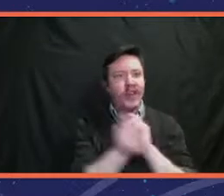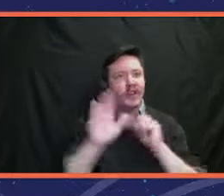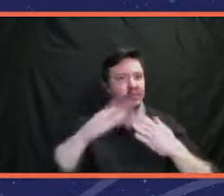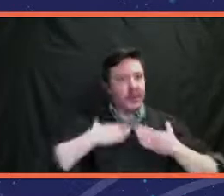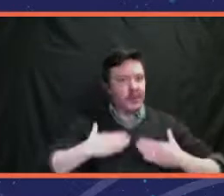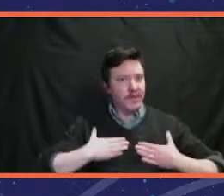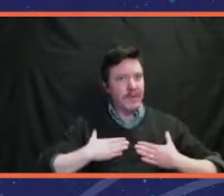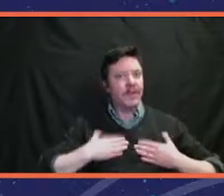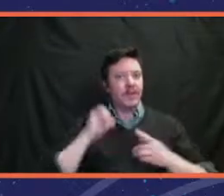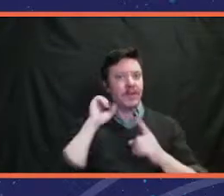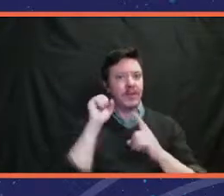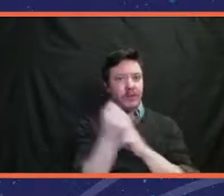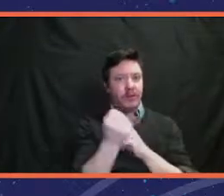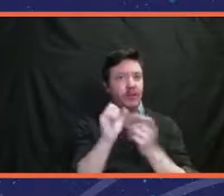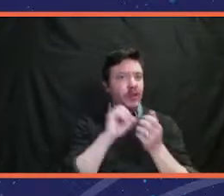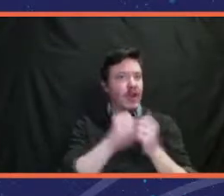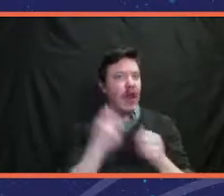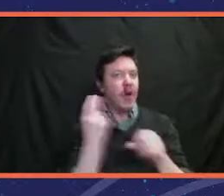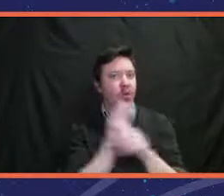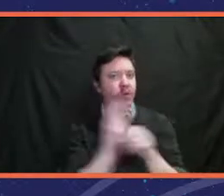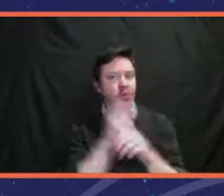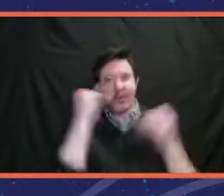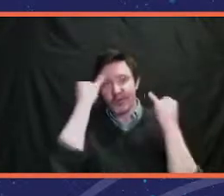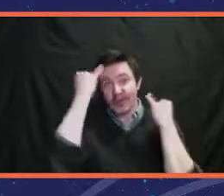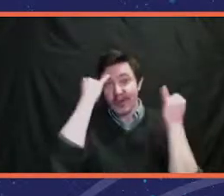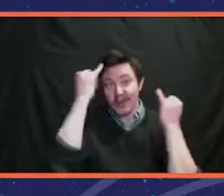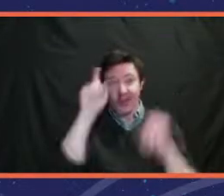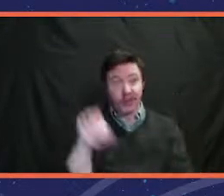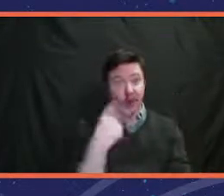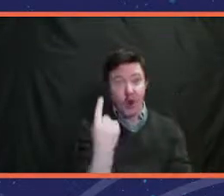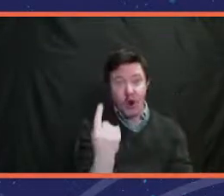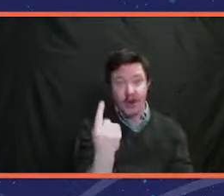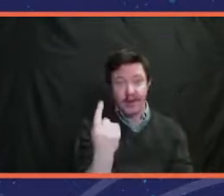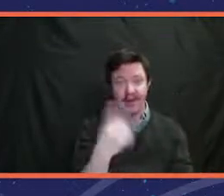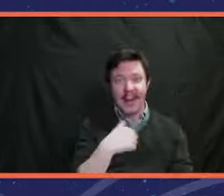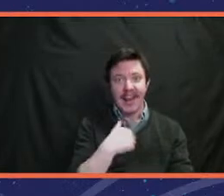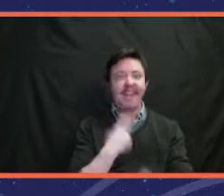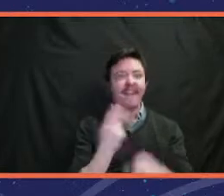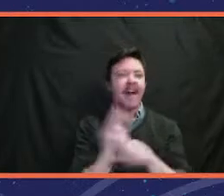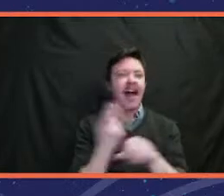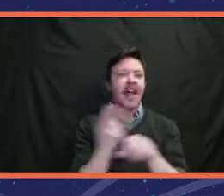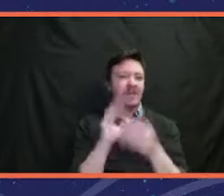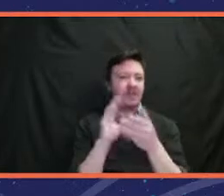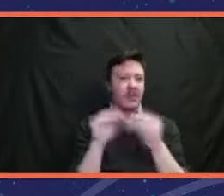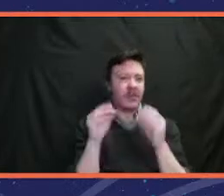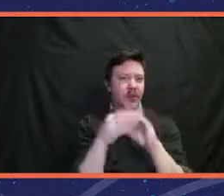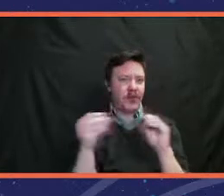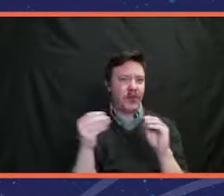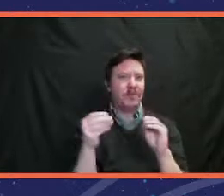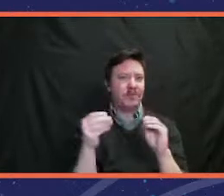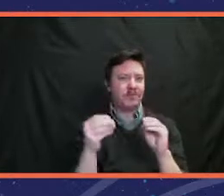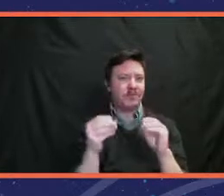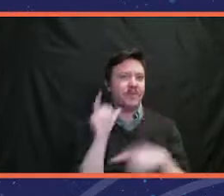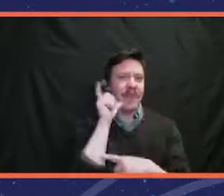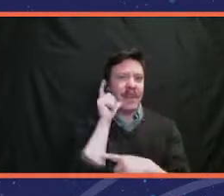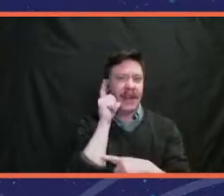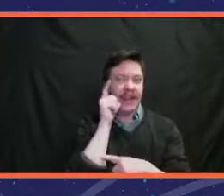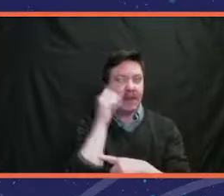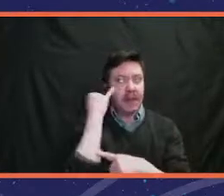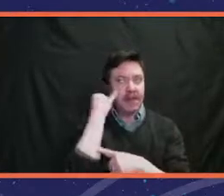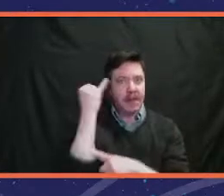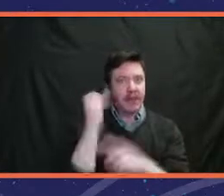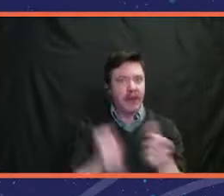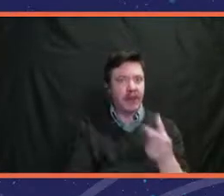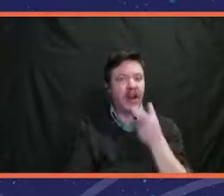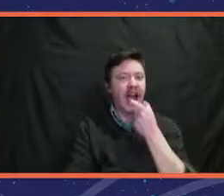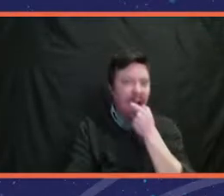your imagination. So I use this little anecdote, this little embodied anecdote, to kind of prime me as I imagine